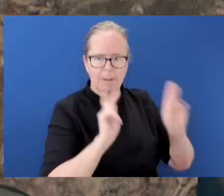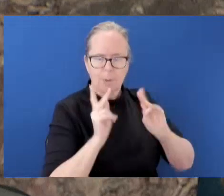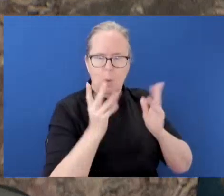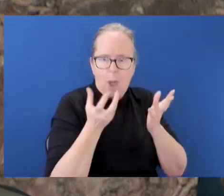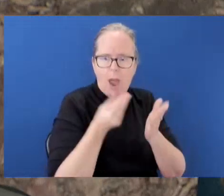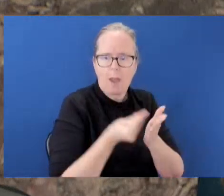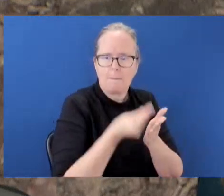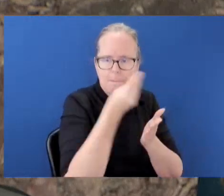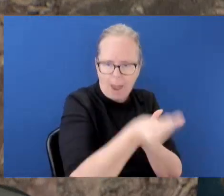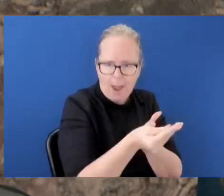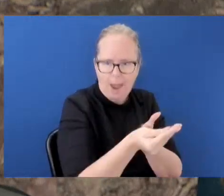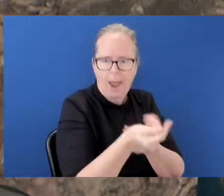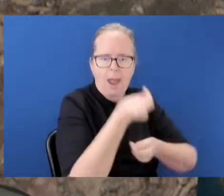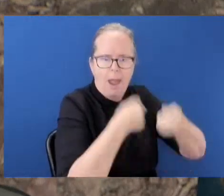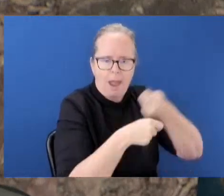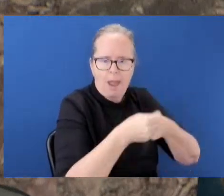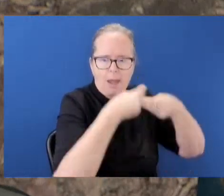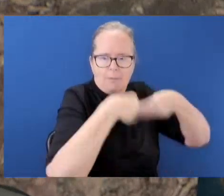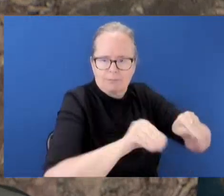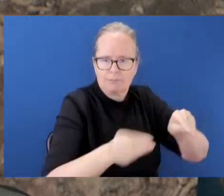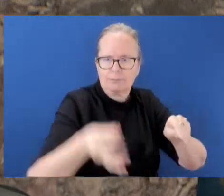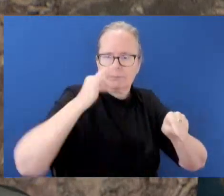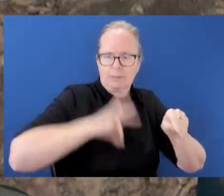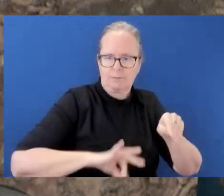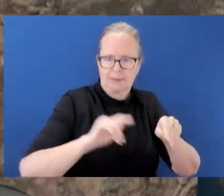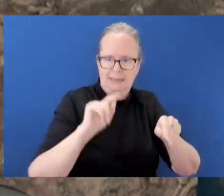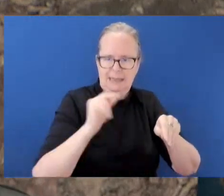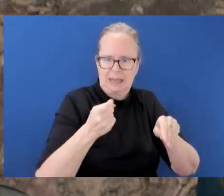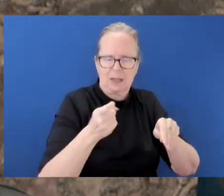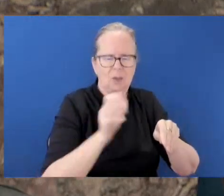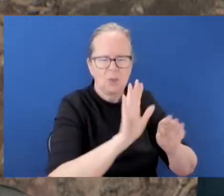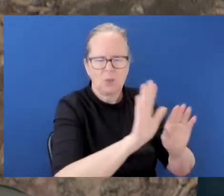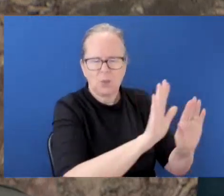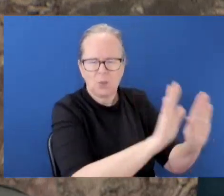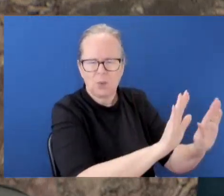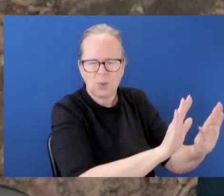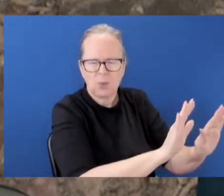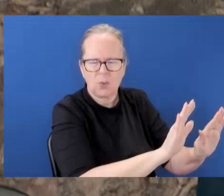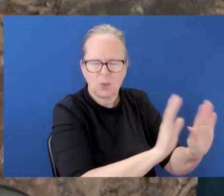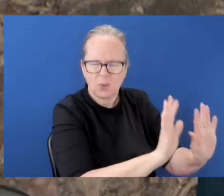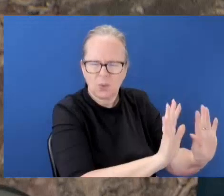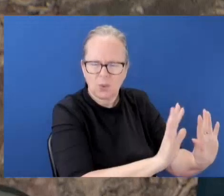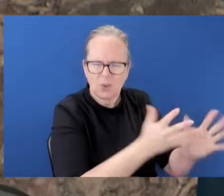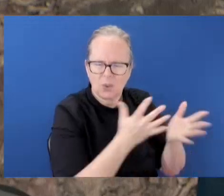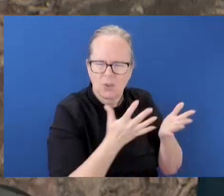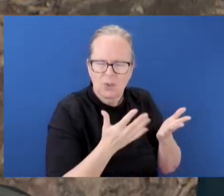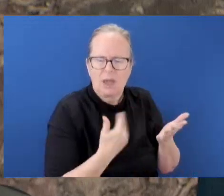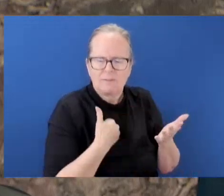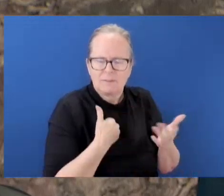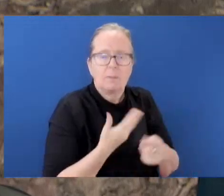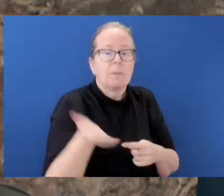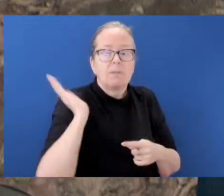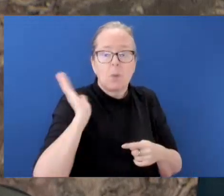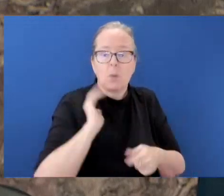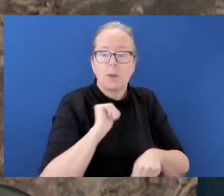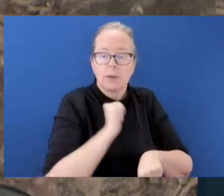The speculation tax has created thousands, tens of thousands of homes,